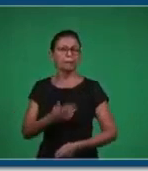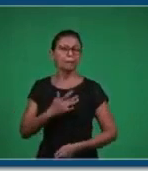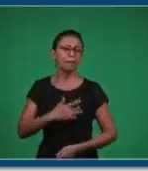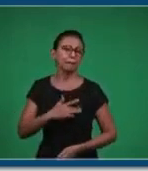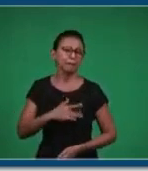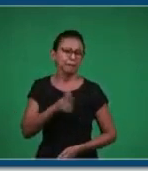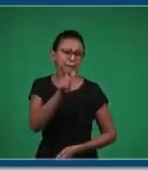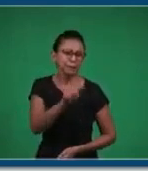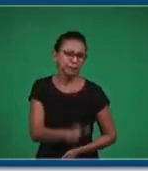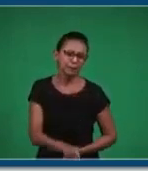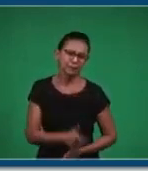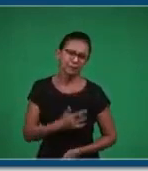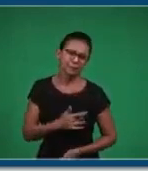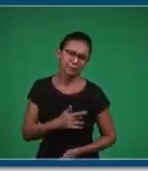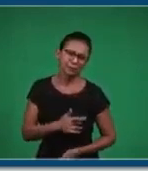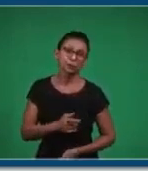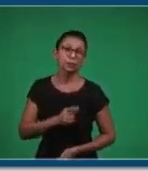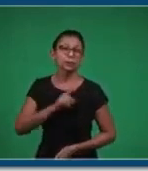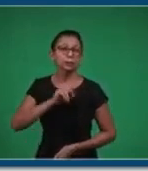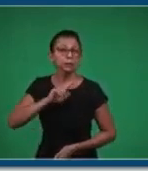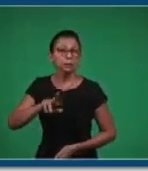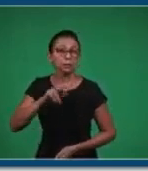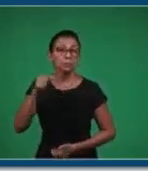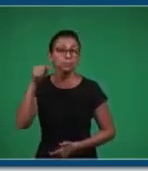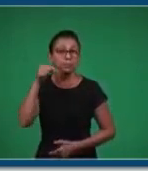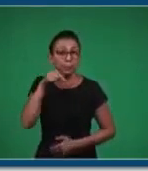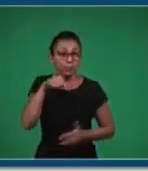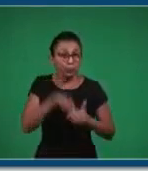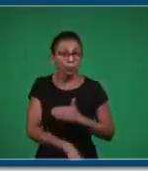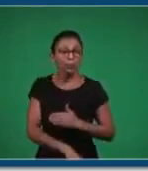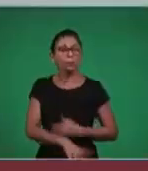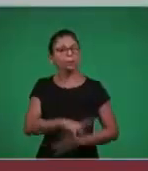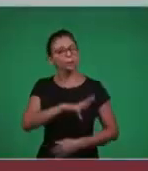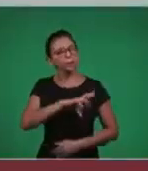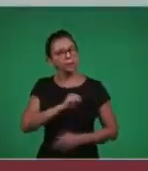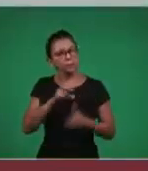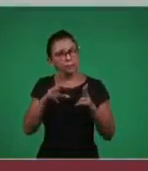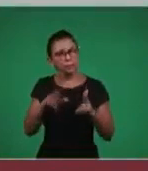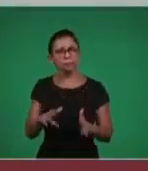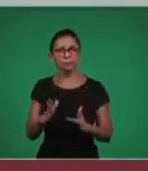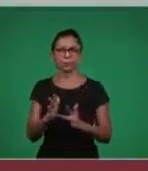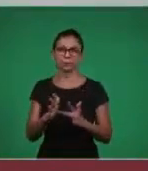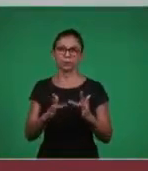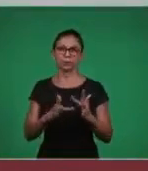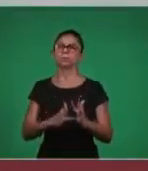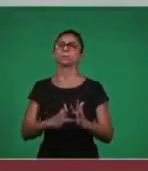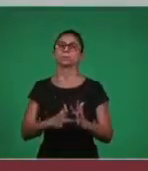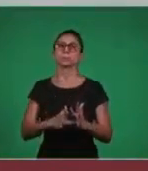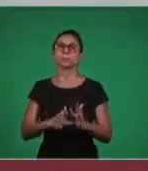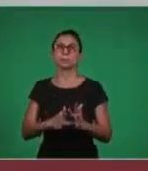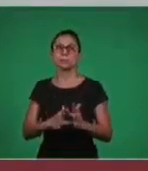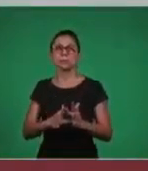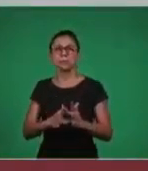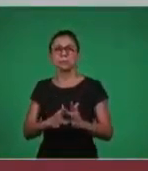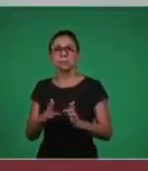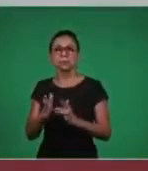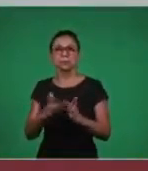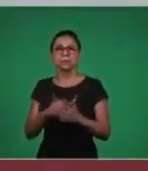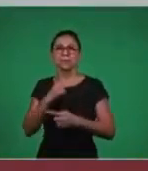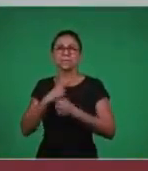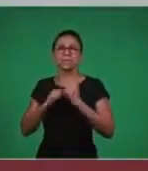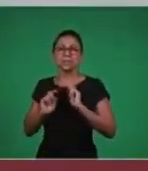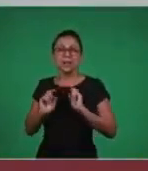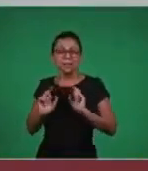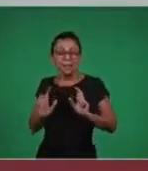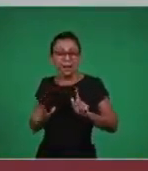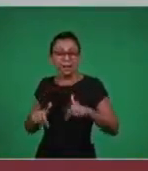feeling sorry for them, but it's a great love. The love of Jesus that moved him to